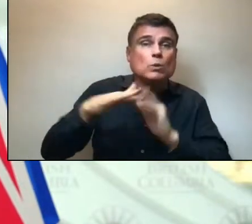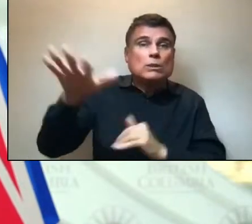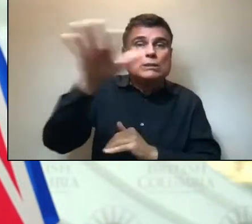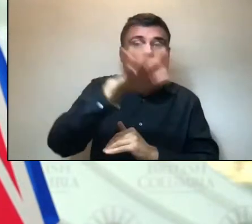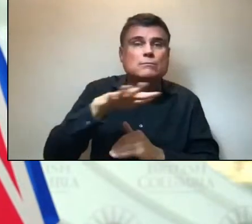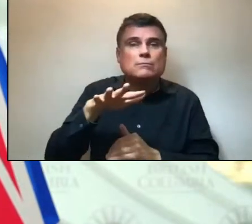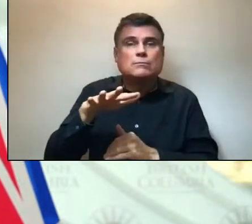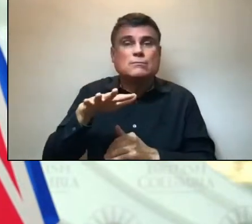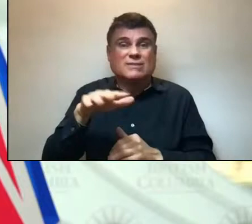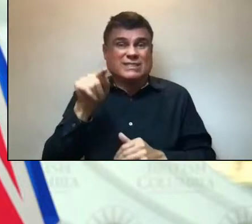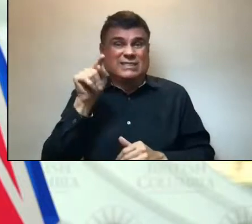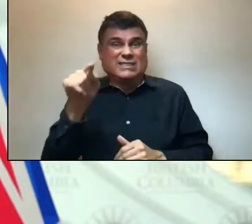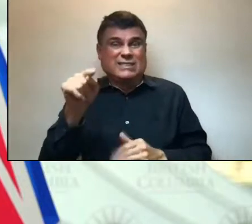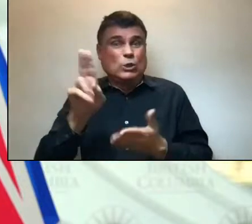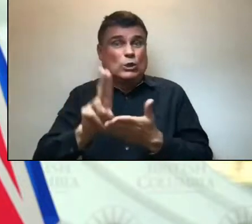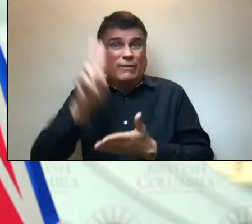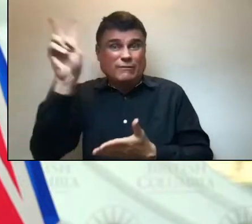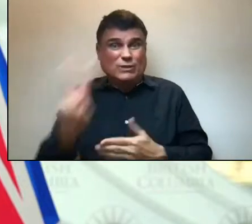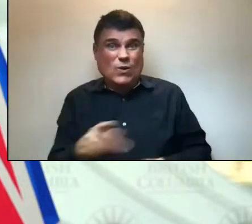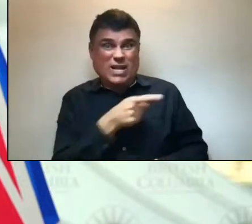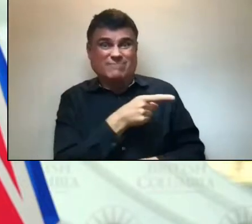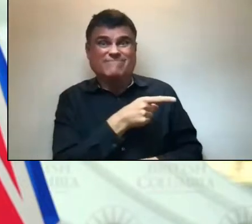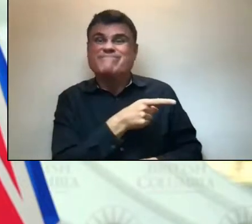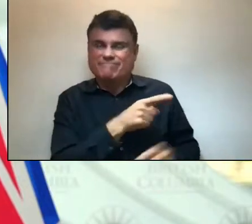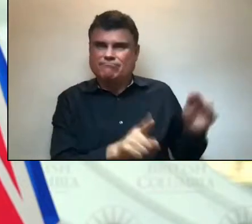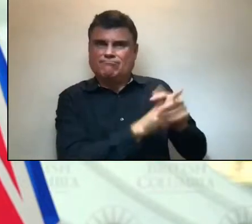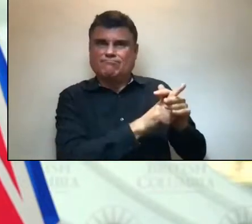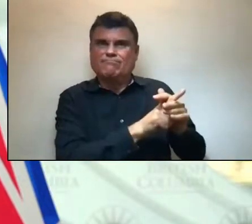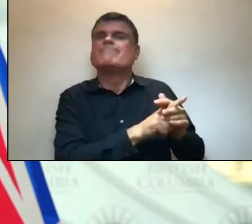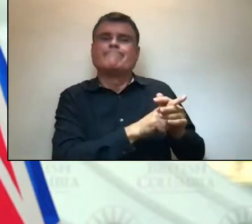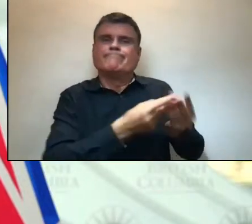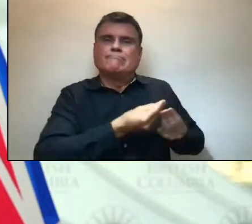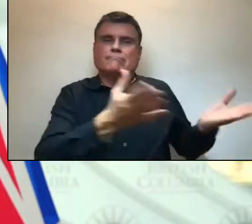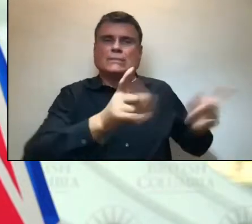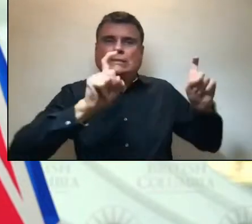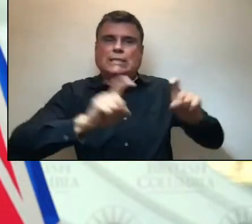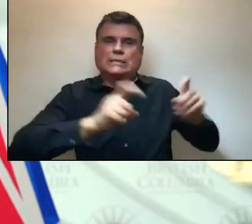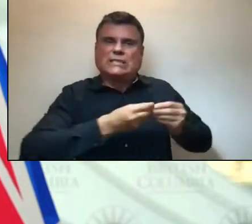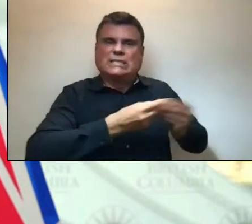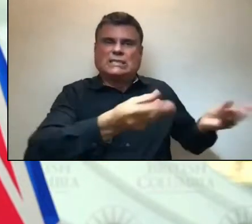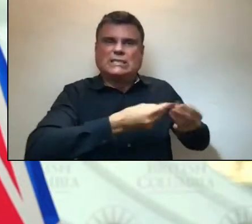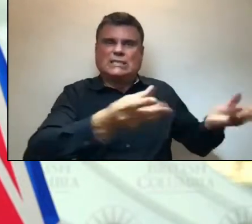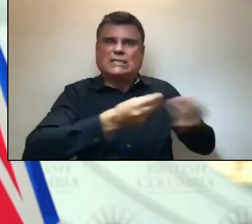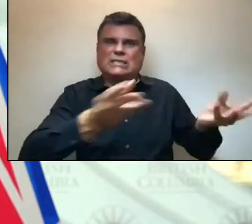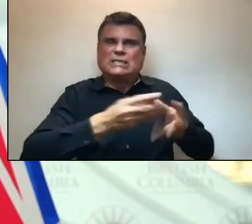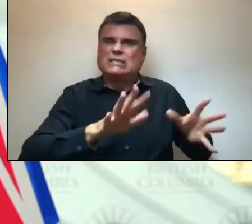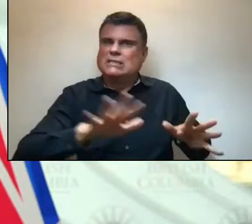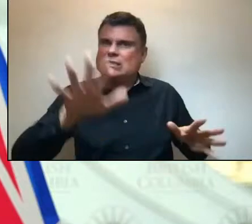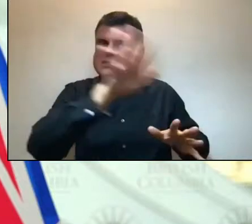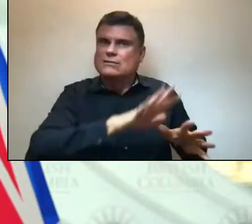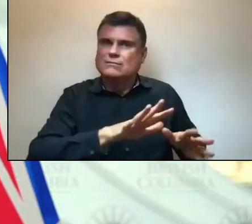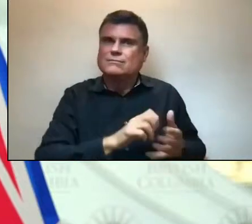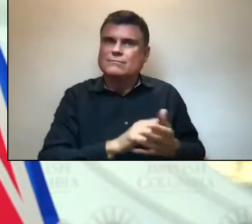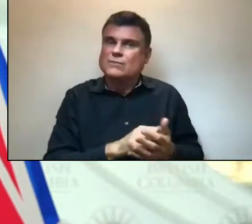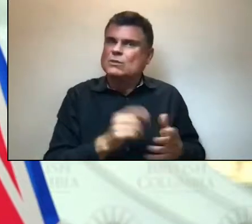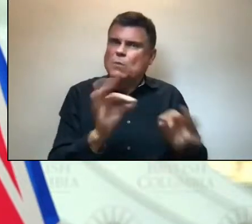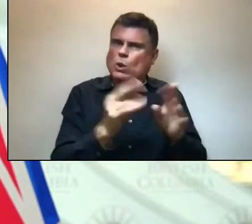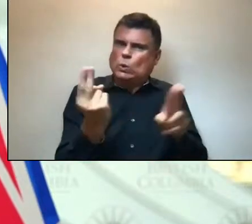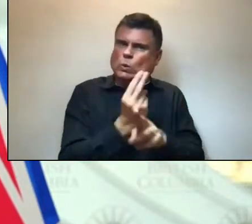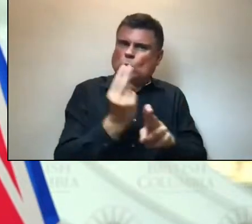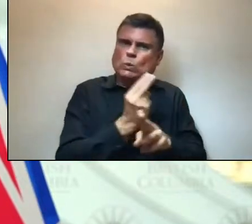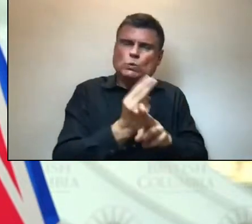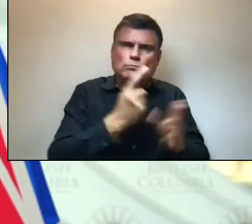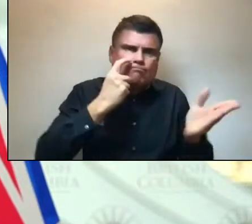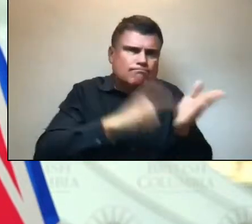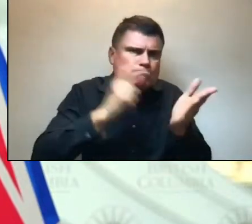infection control initiatives, our transmission control initiatives against COVID-19, and they will continue to do so. And with the supply of more effective